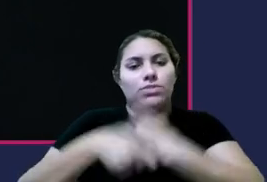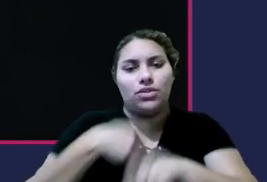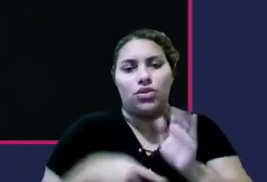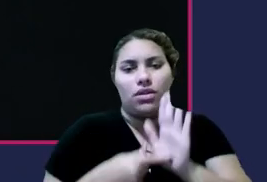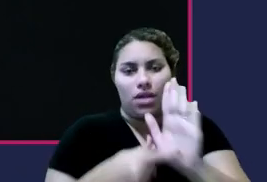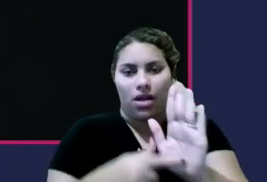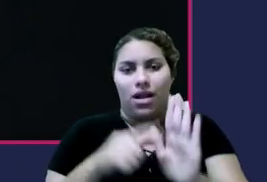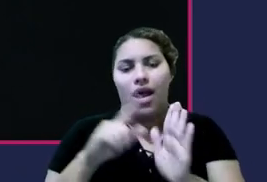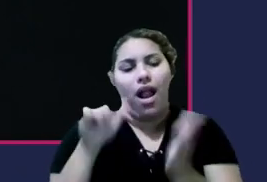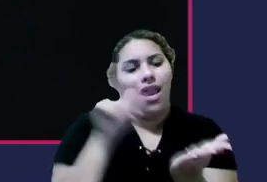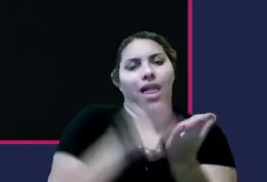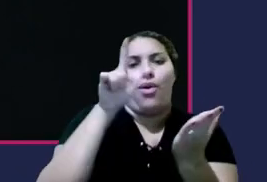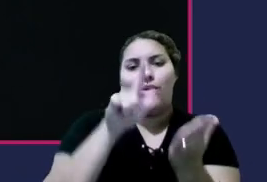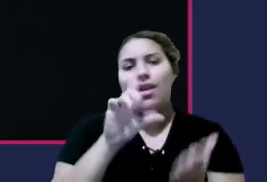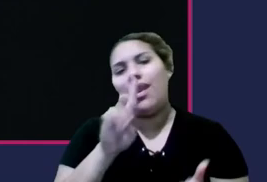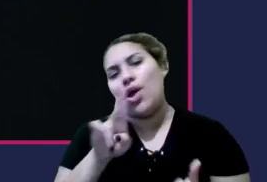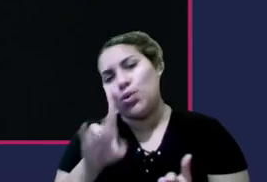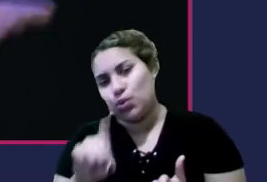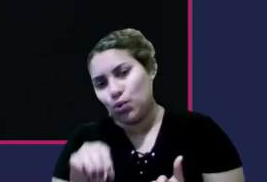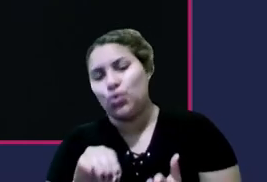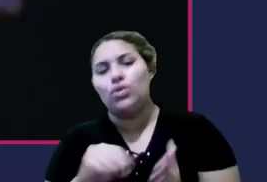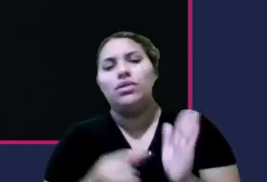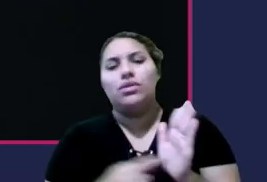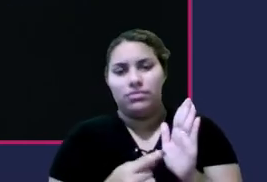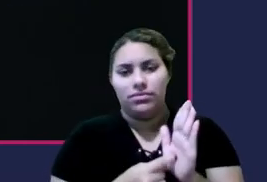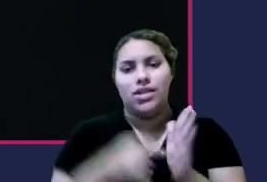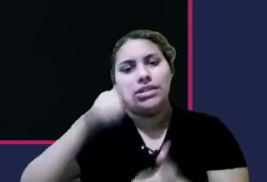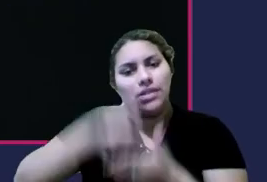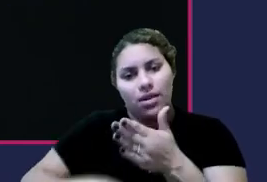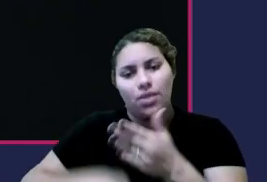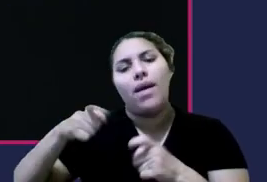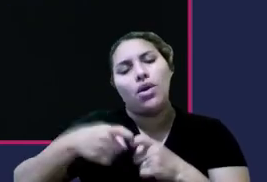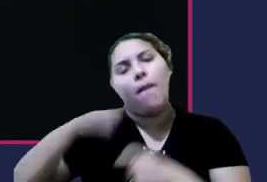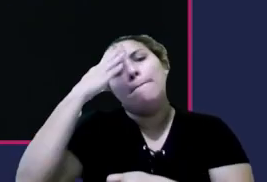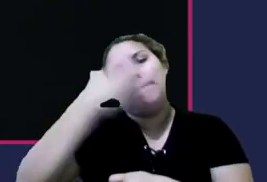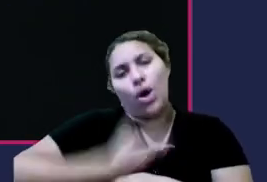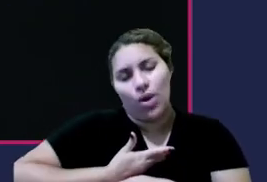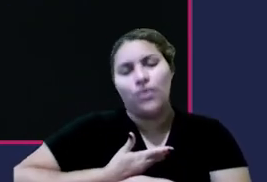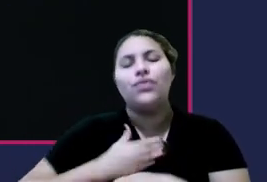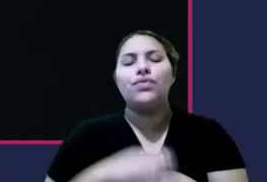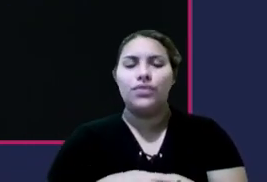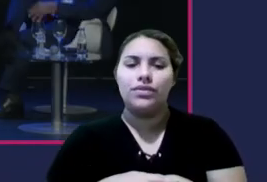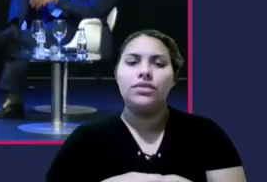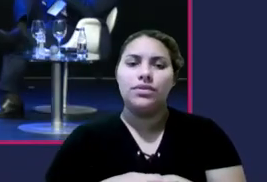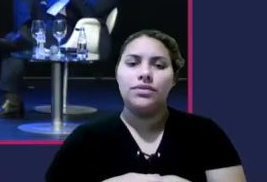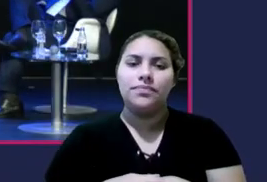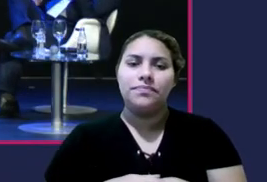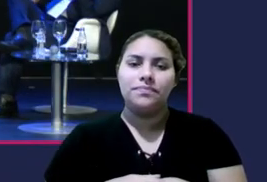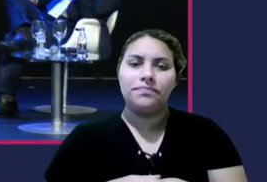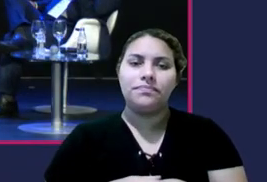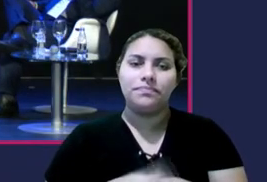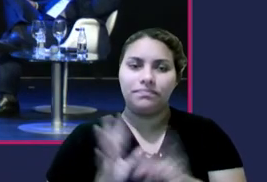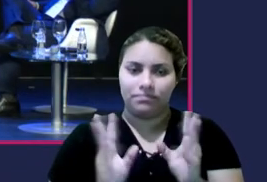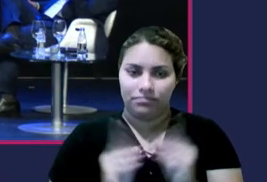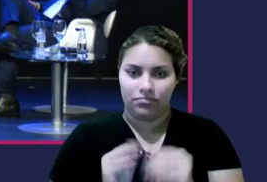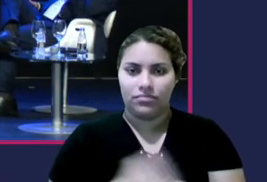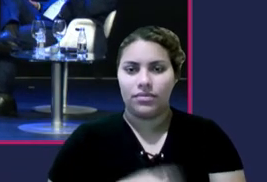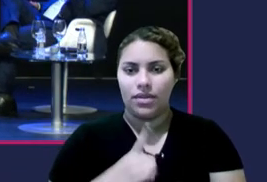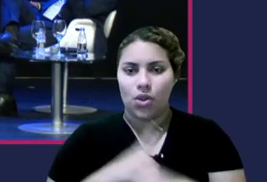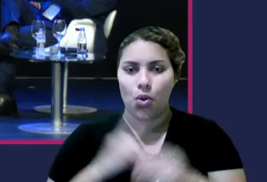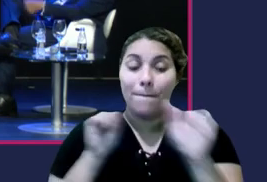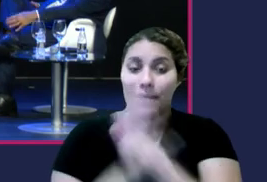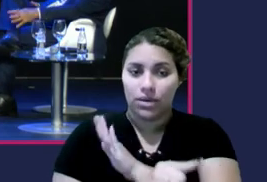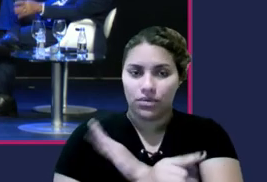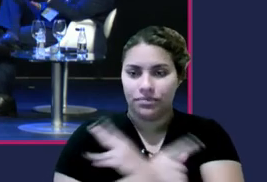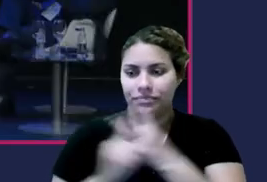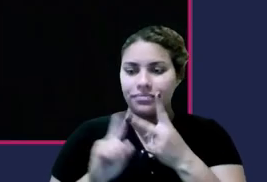going to have the administrative procedure where you're going to show the doctor's opinion showing that you